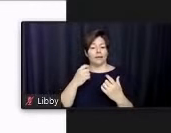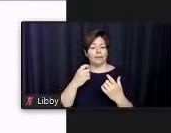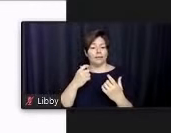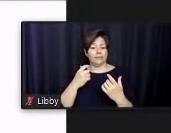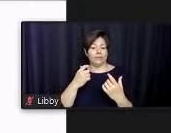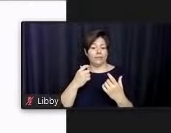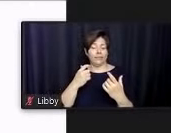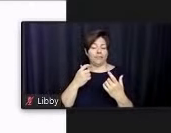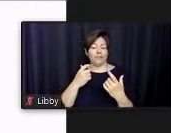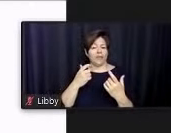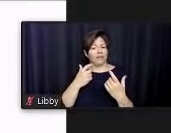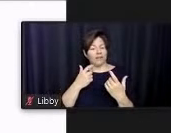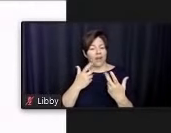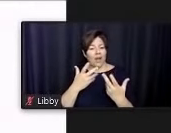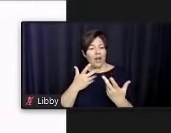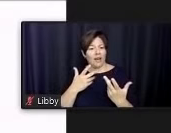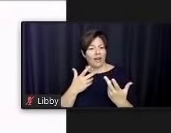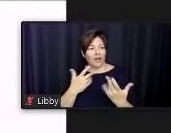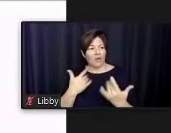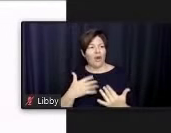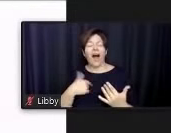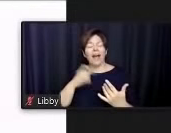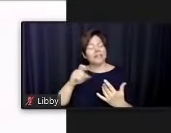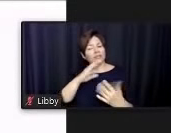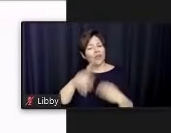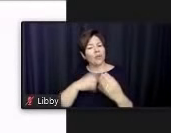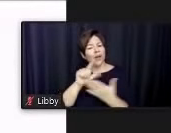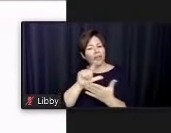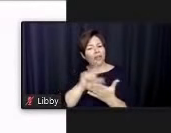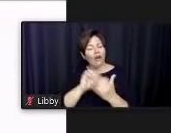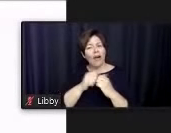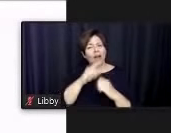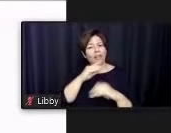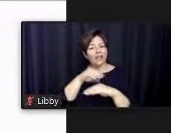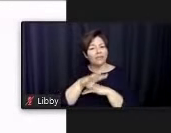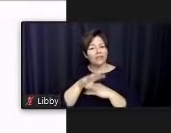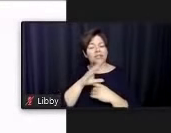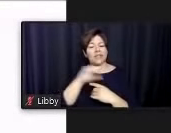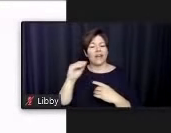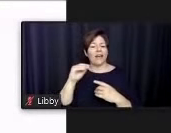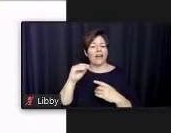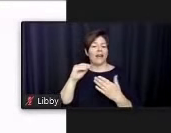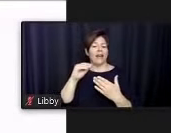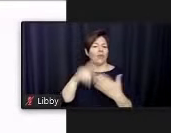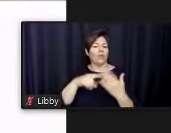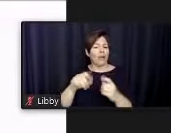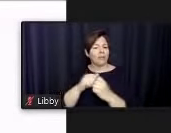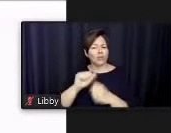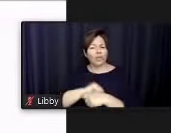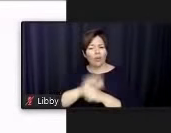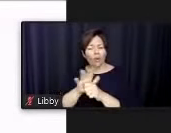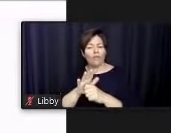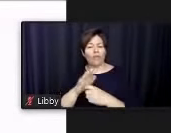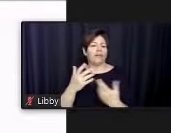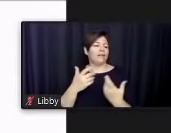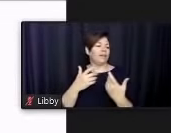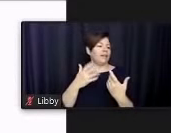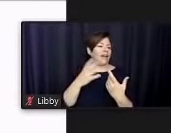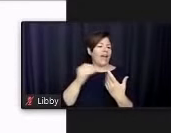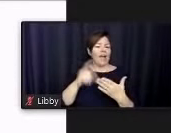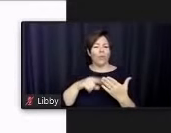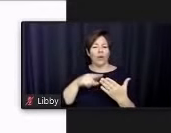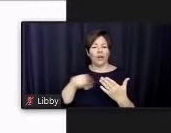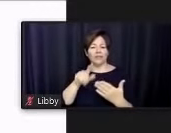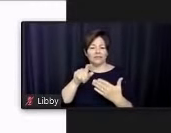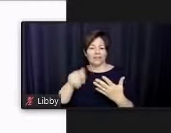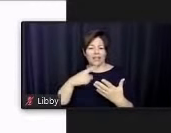about how the law has and the implications of COVID and what the law has said relating to this.